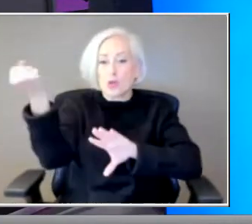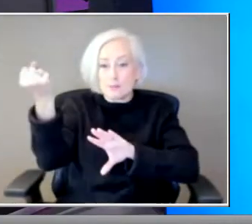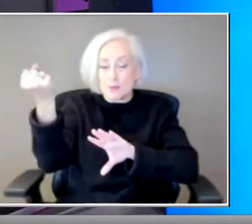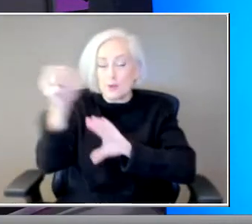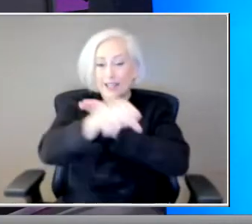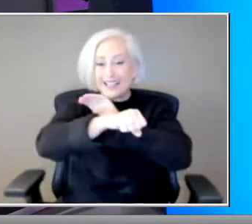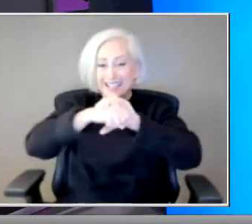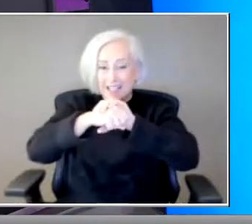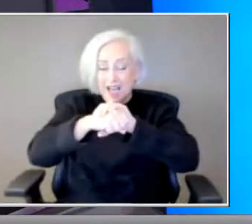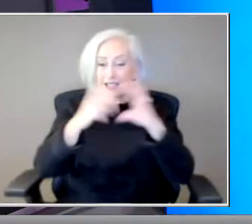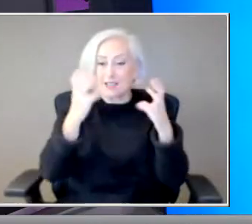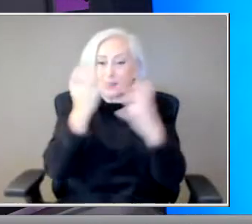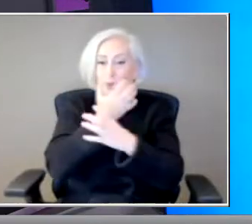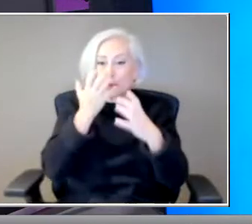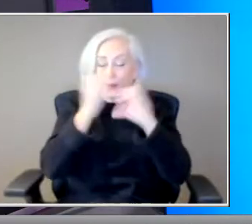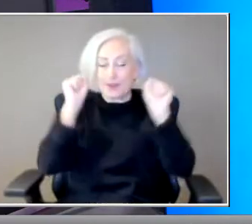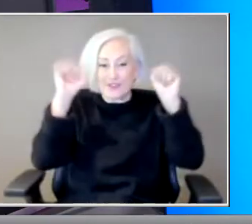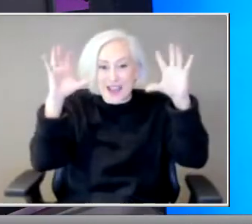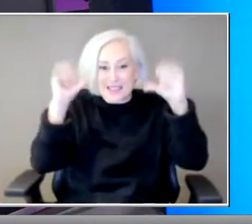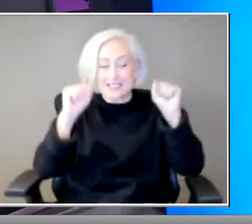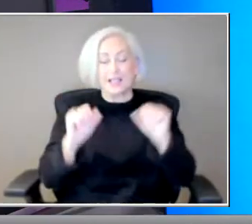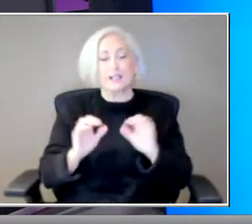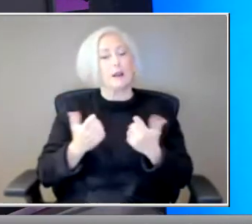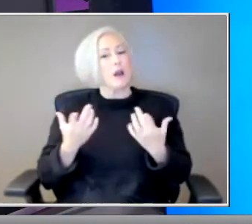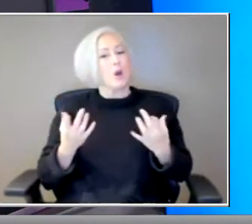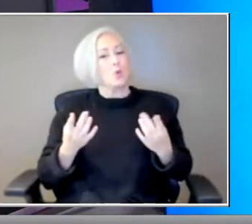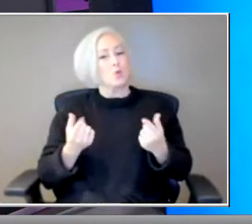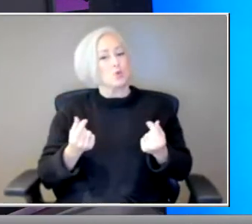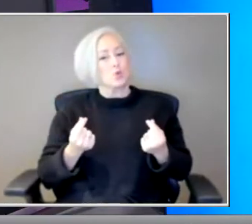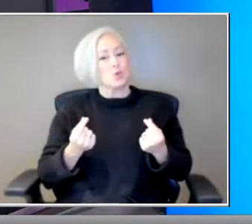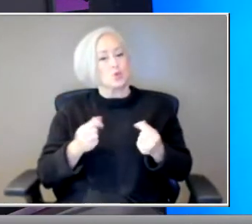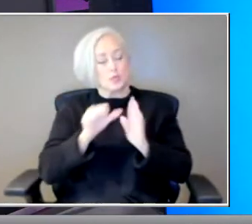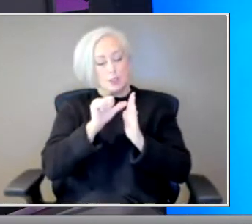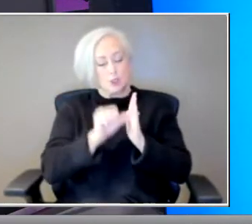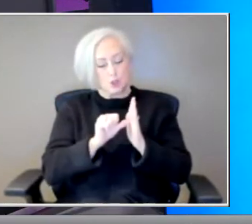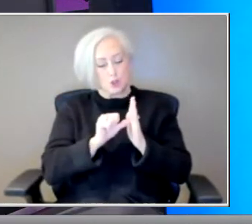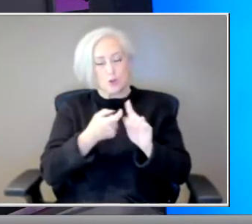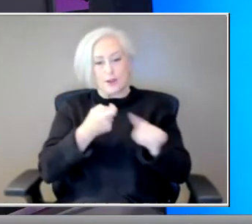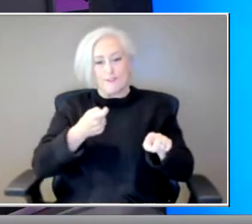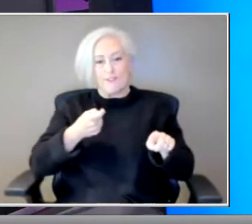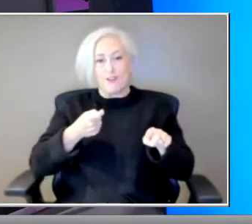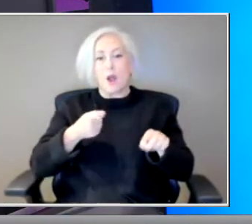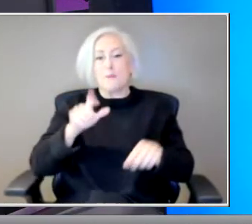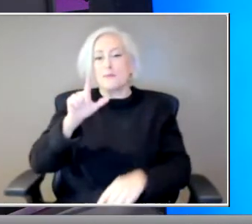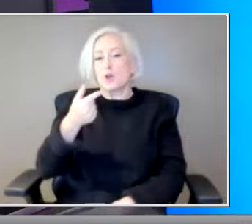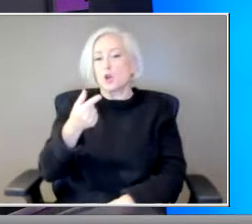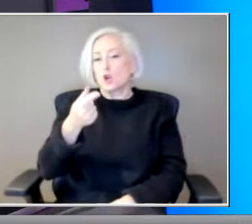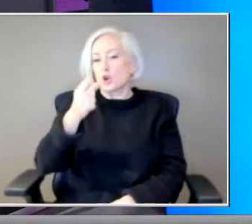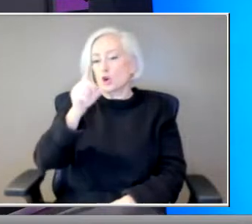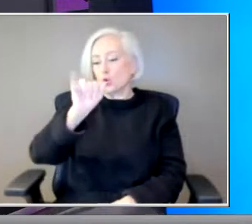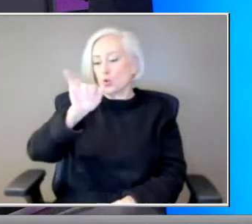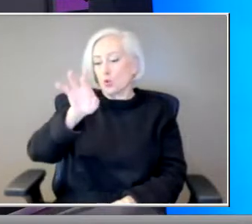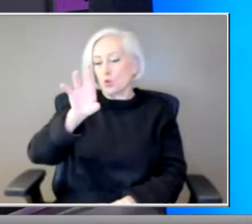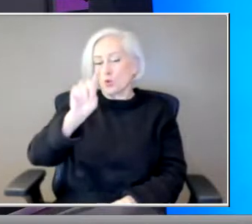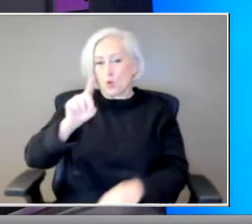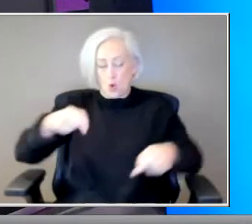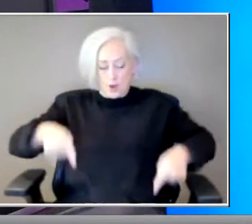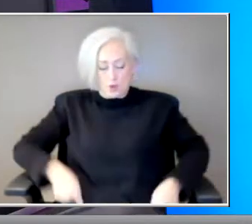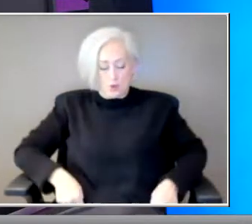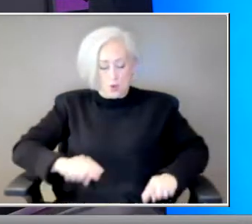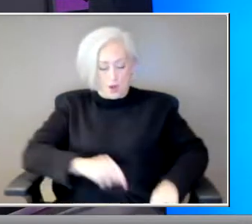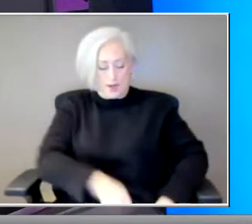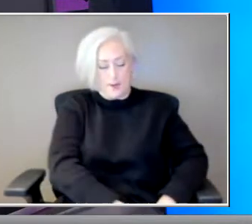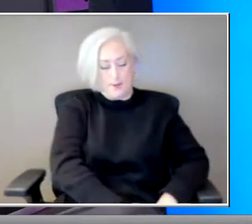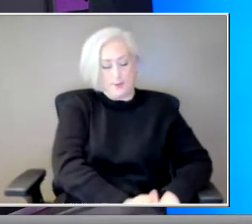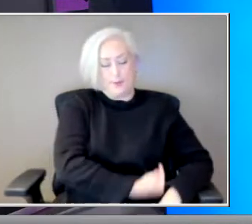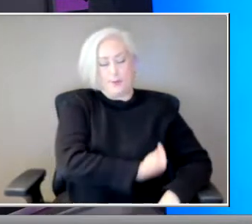the body through the groin. Correct. And you go all the way up from the groin, from Richard's groin to his brain. Yeah. That's wild. How long